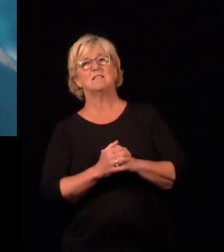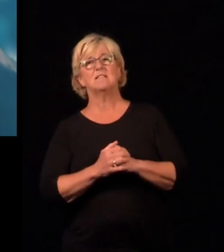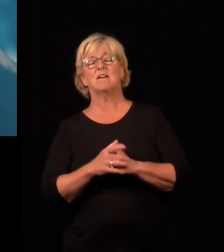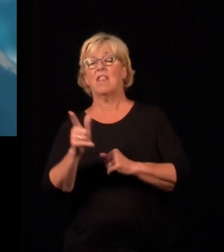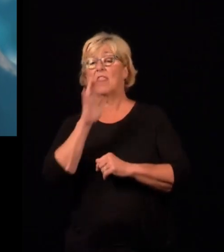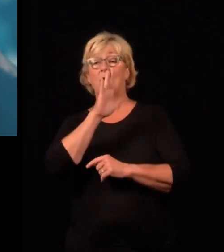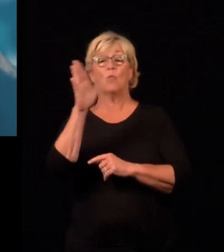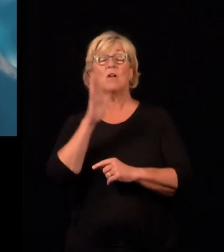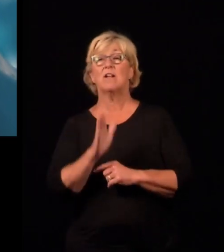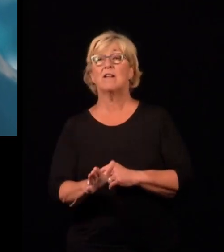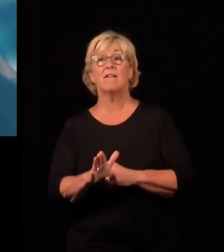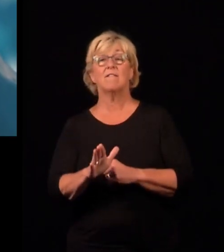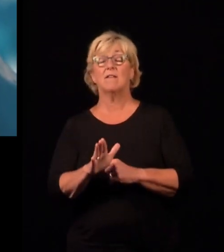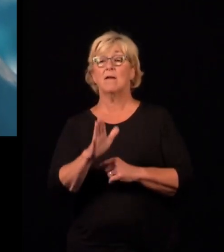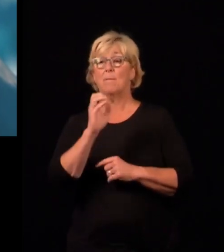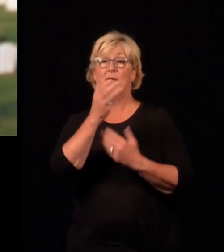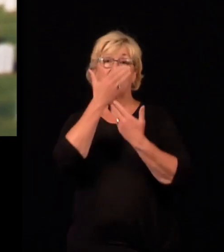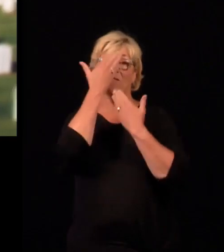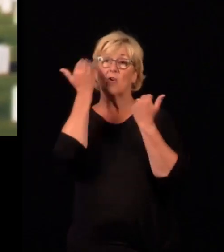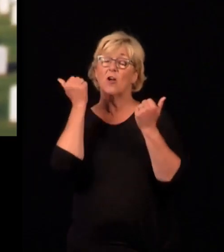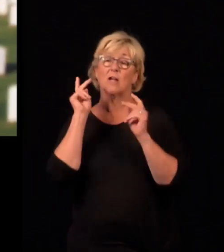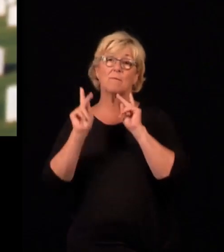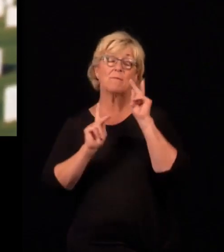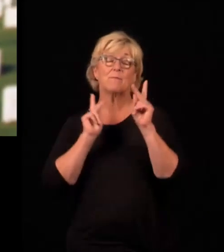They will never be forgotten.